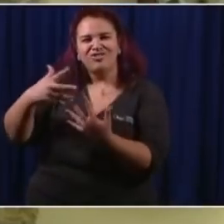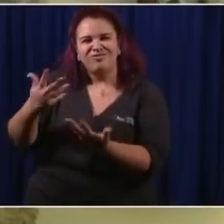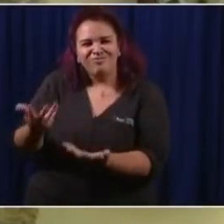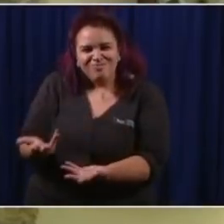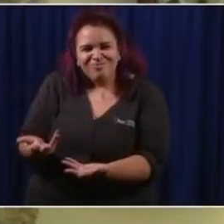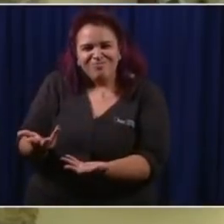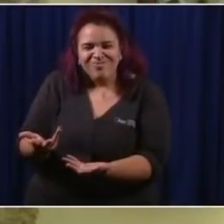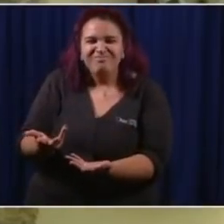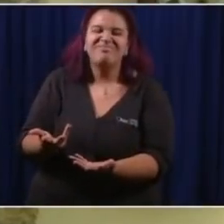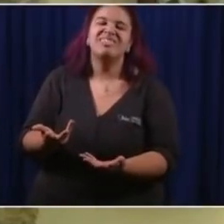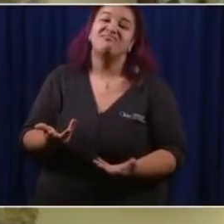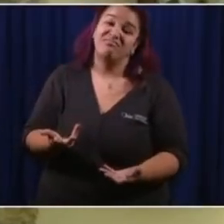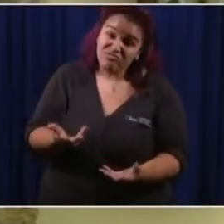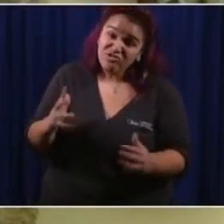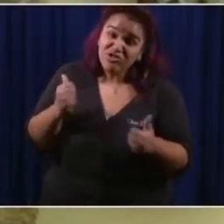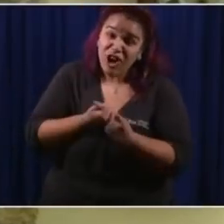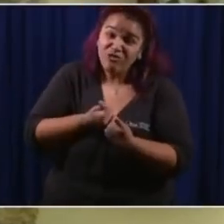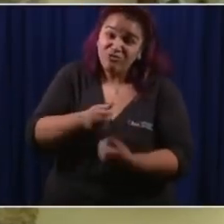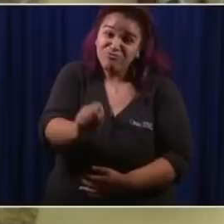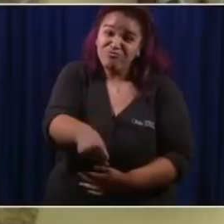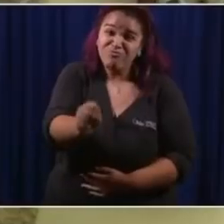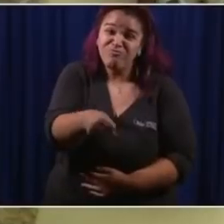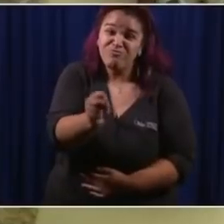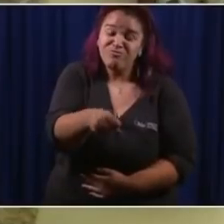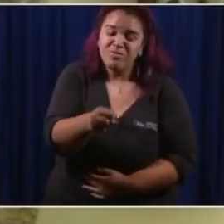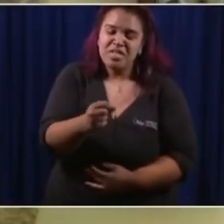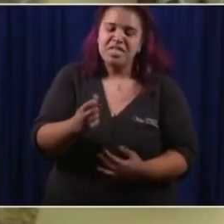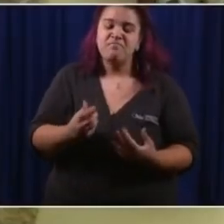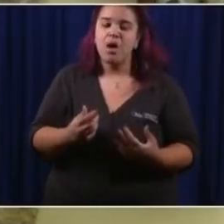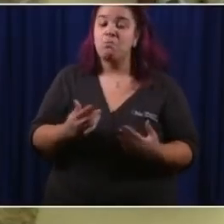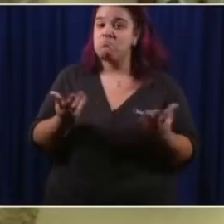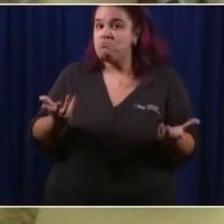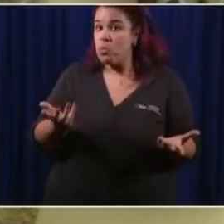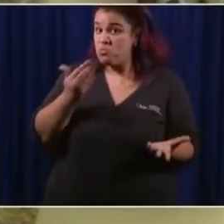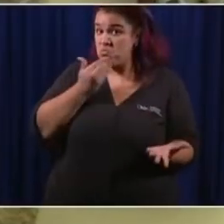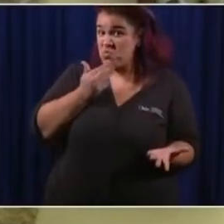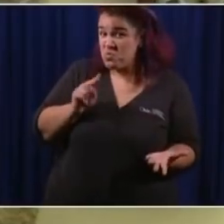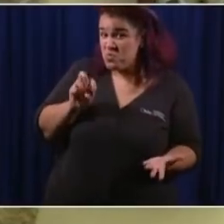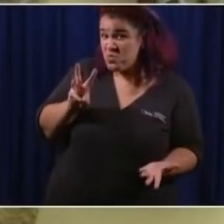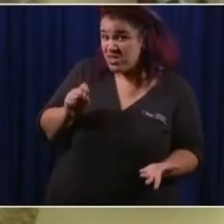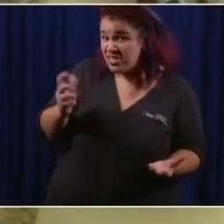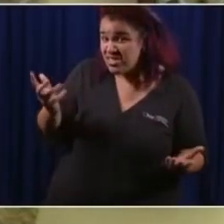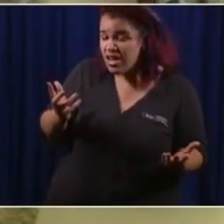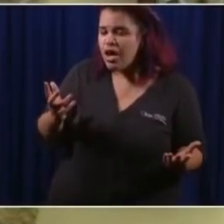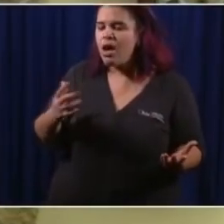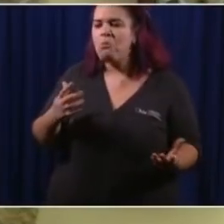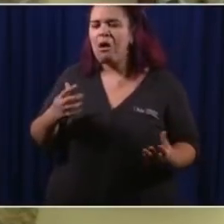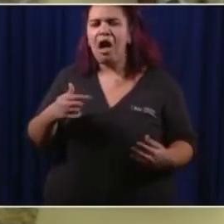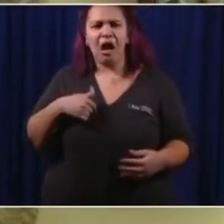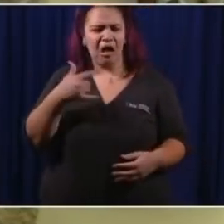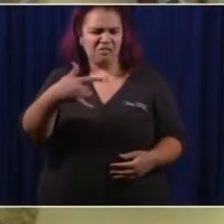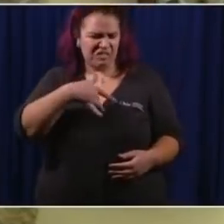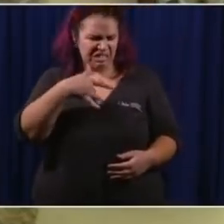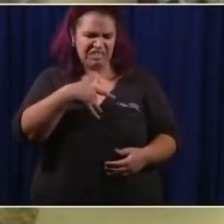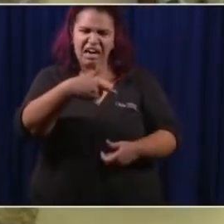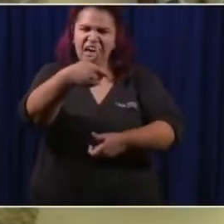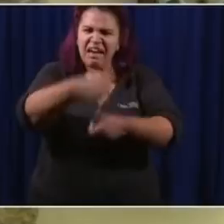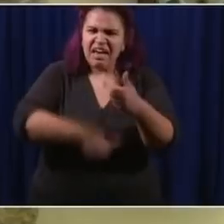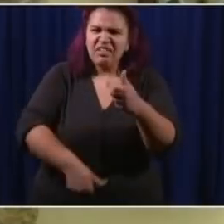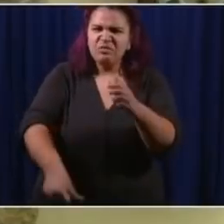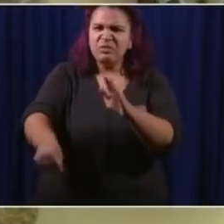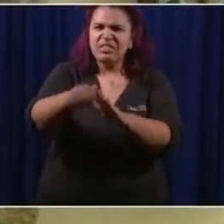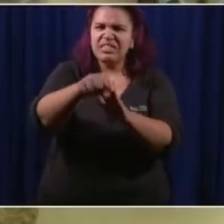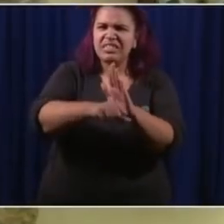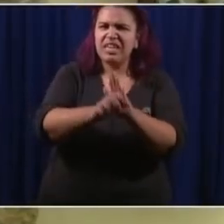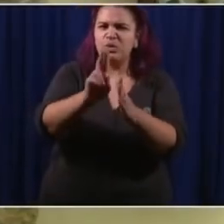face. But I think the good news is I'm confident that every state university, I'm